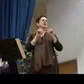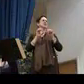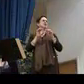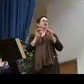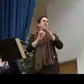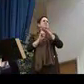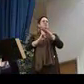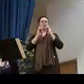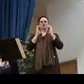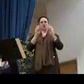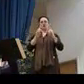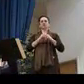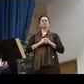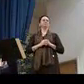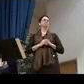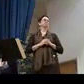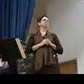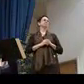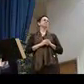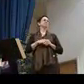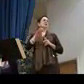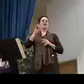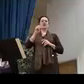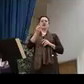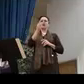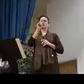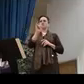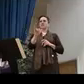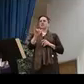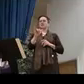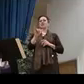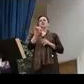Ashley Nicole Lewis, Associate of Arts, General Education.